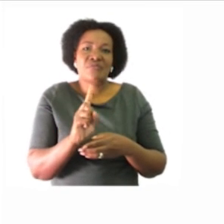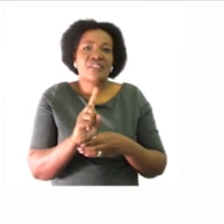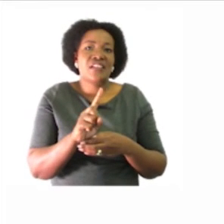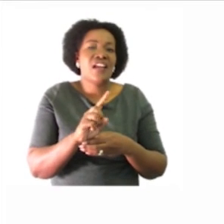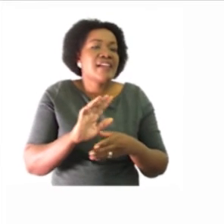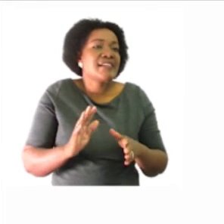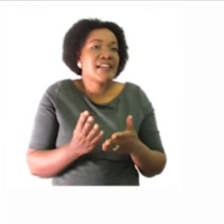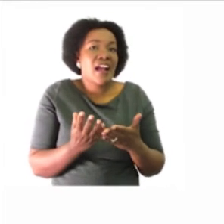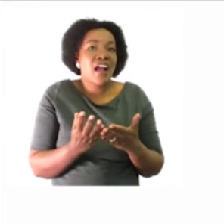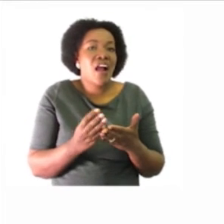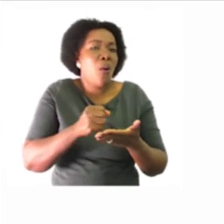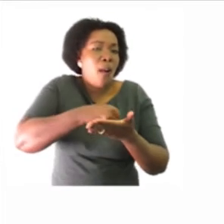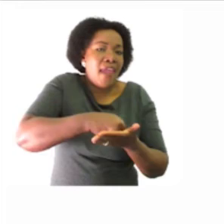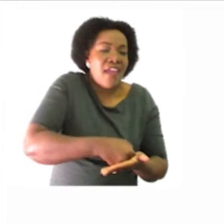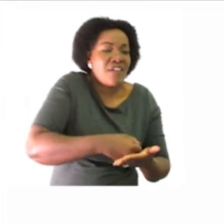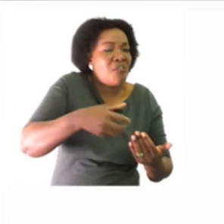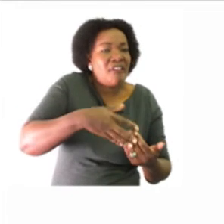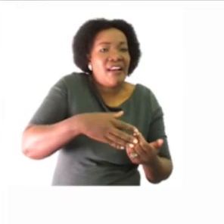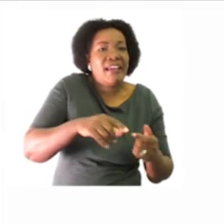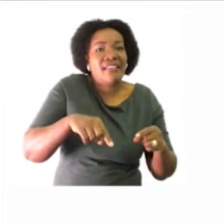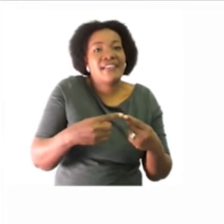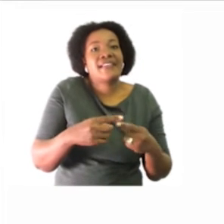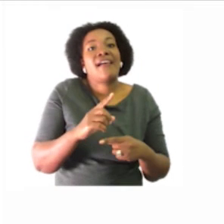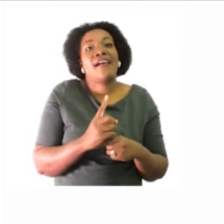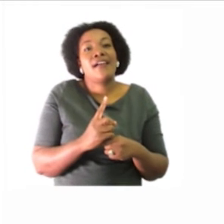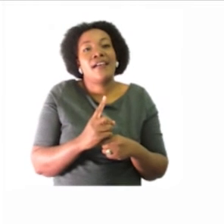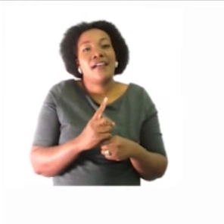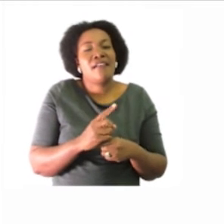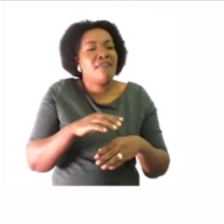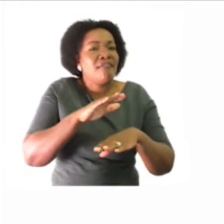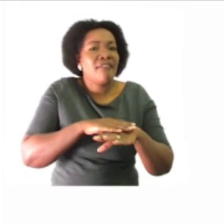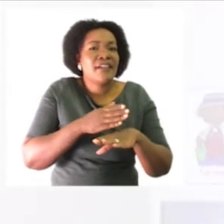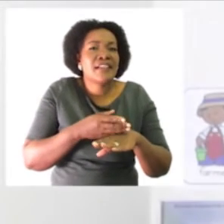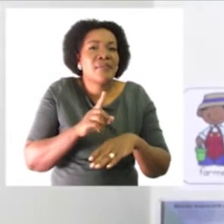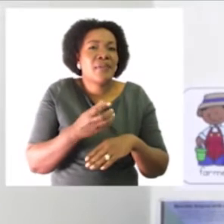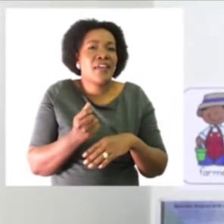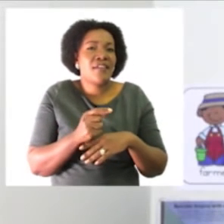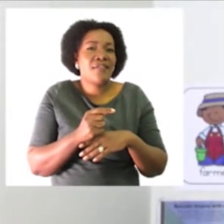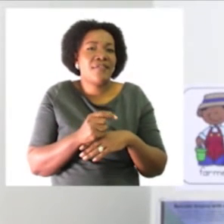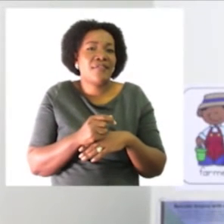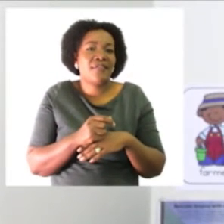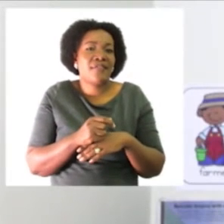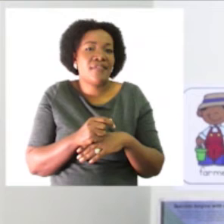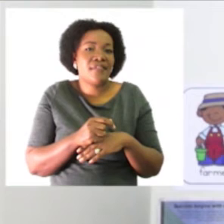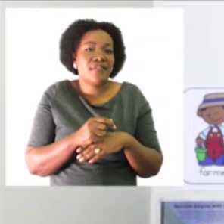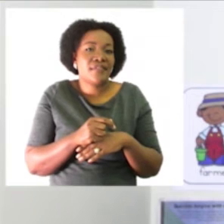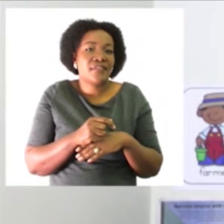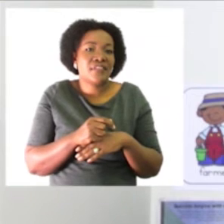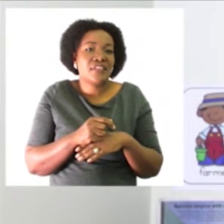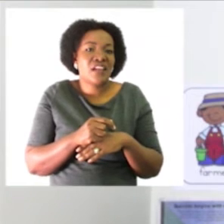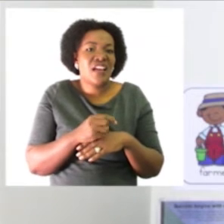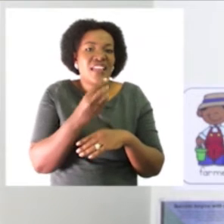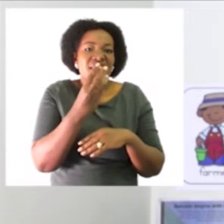how heavy or light something is. For example, what I have here in front of me. Between these